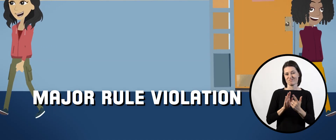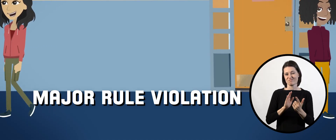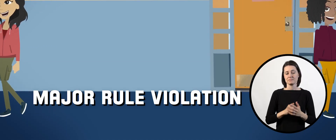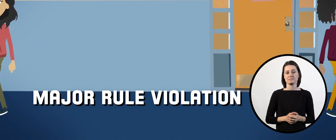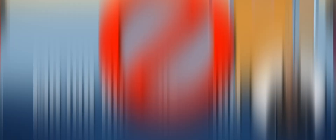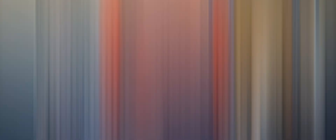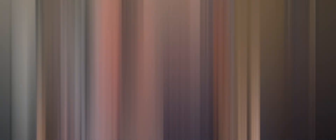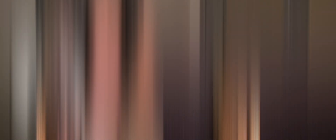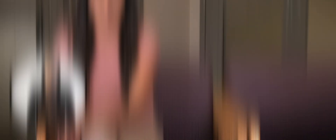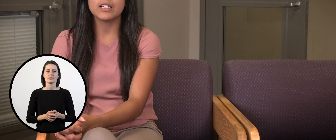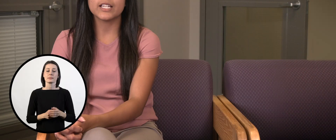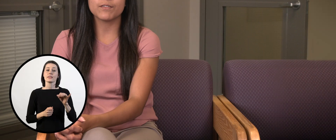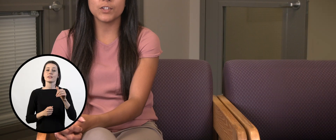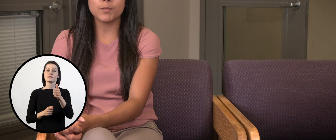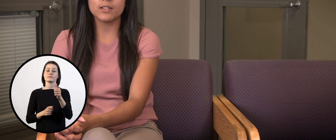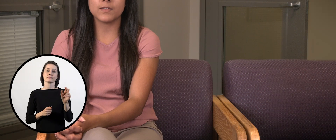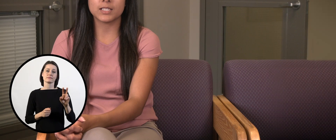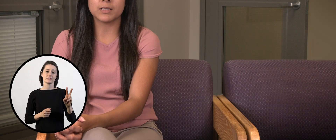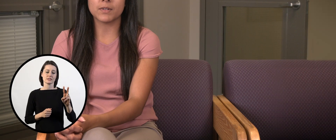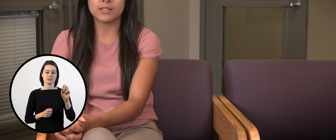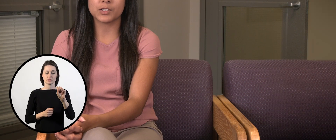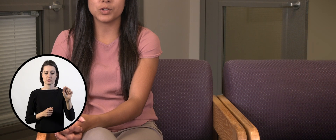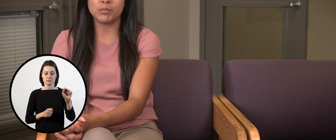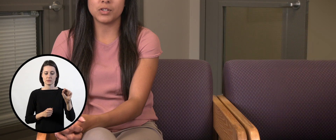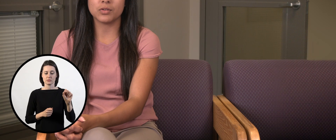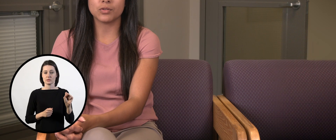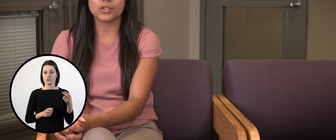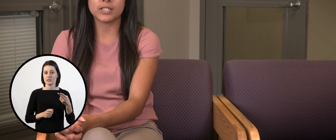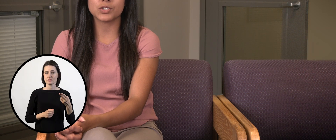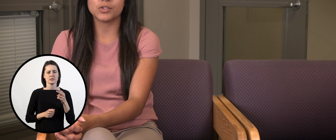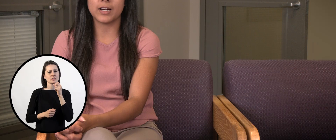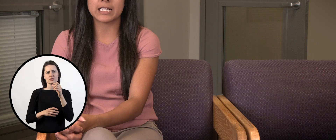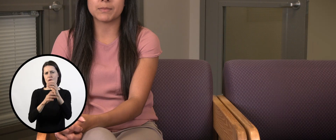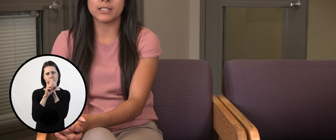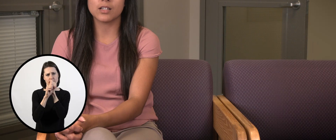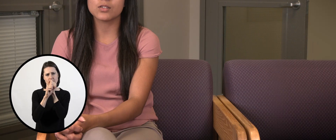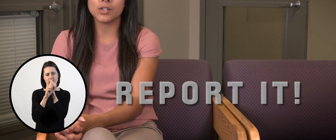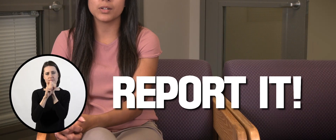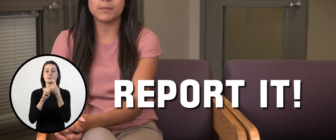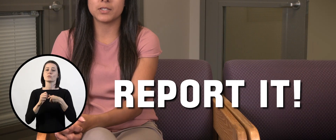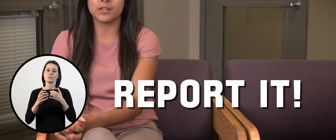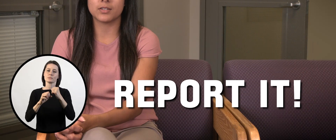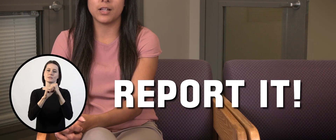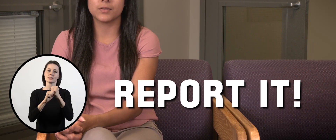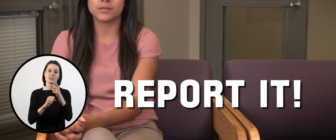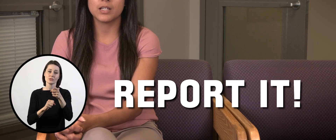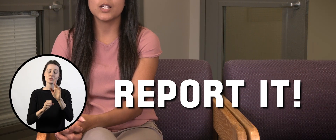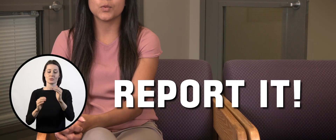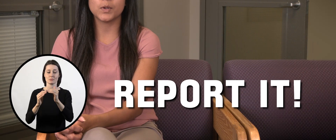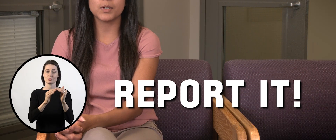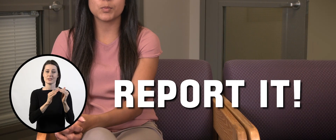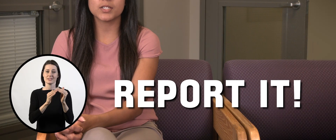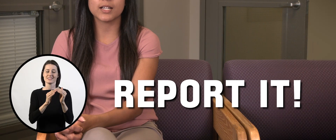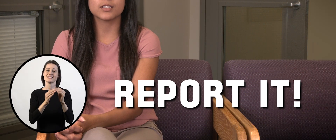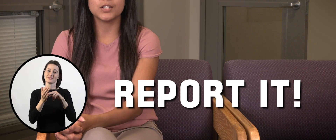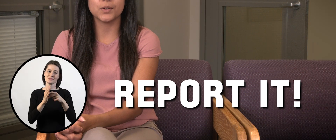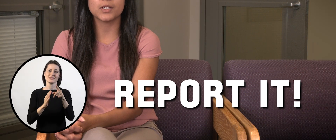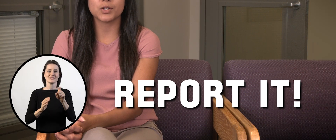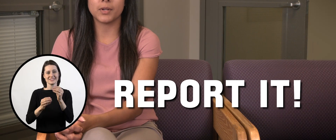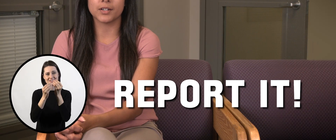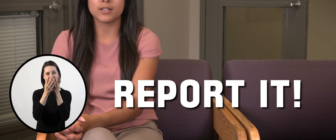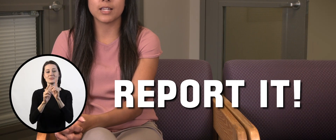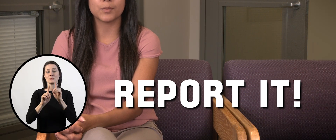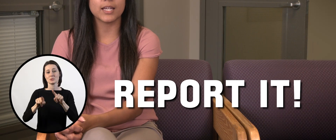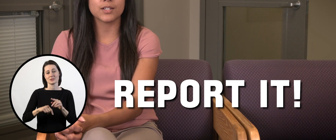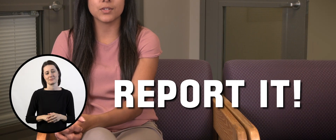law enforcement. If you've been the victim of sexual abuse or sexual harassment, don't keep it to yourself. We want to protect you